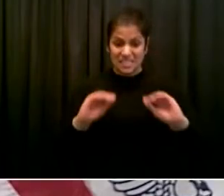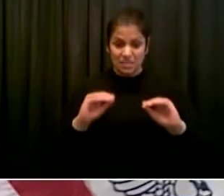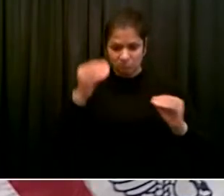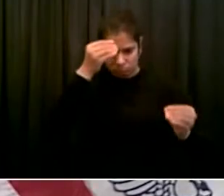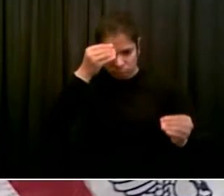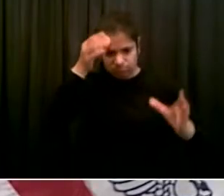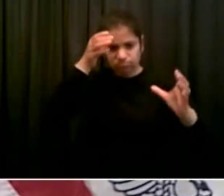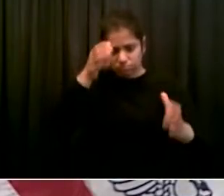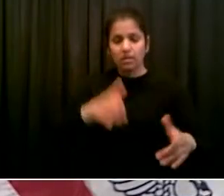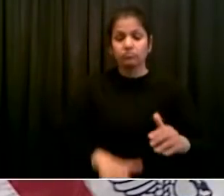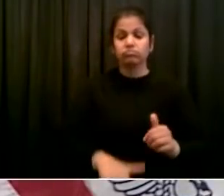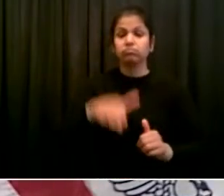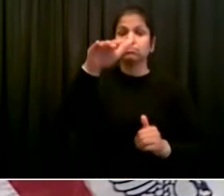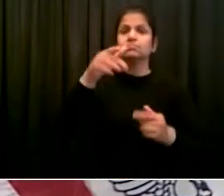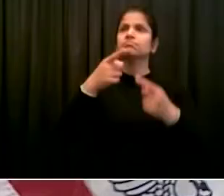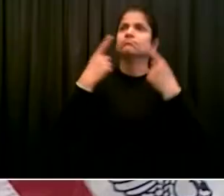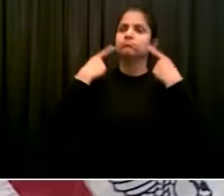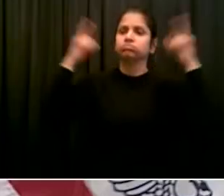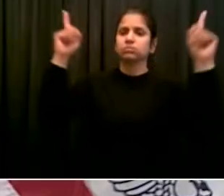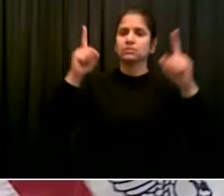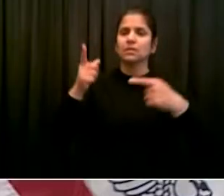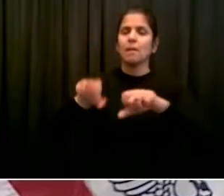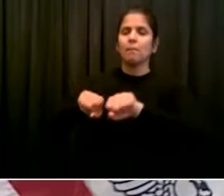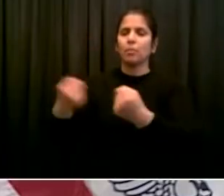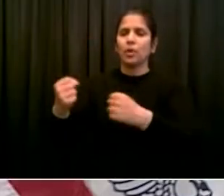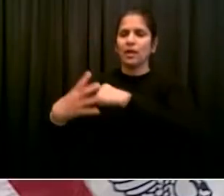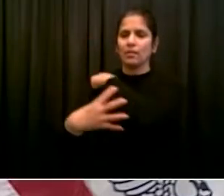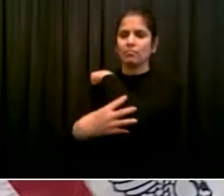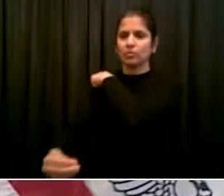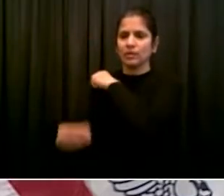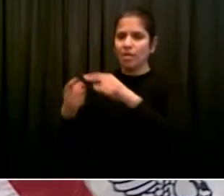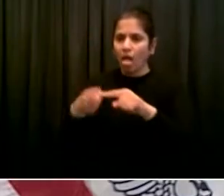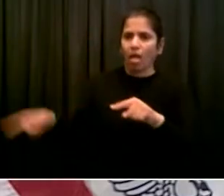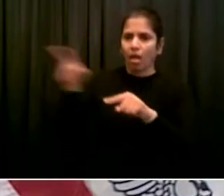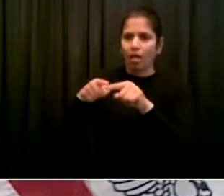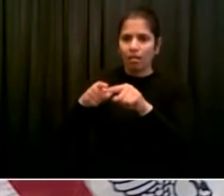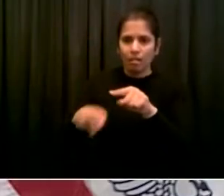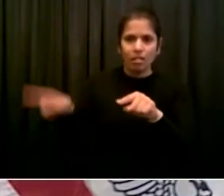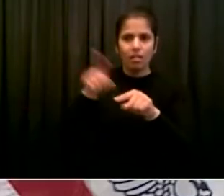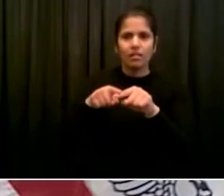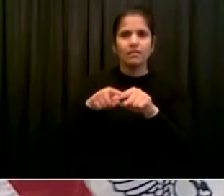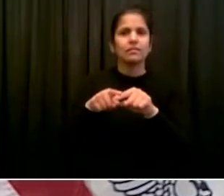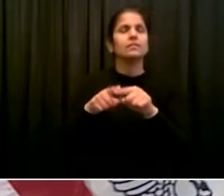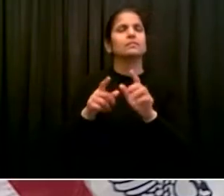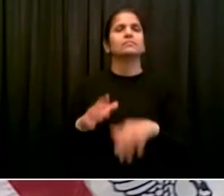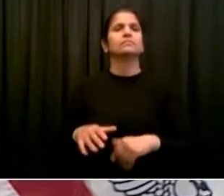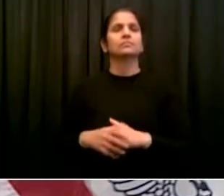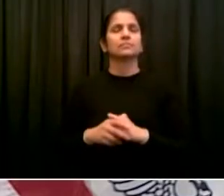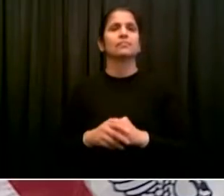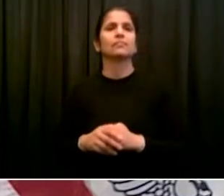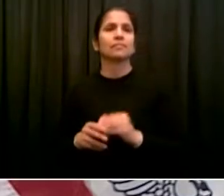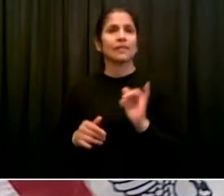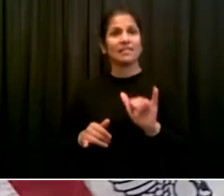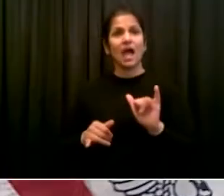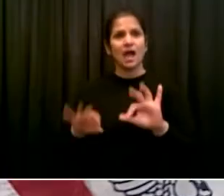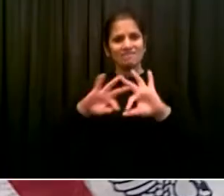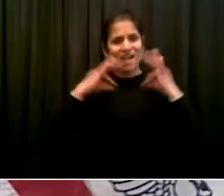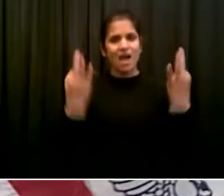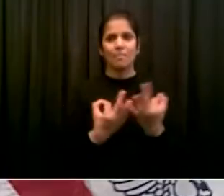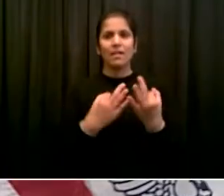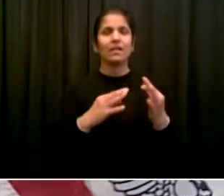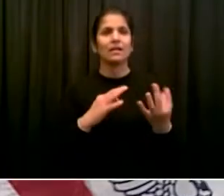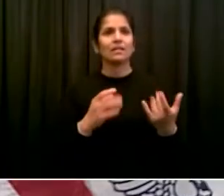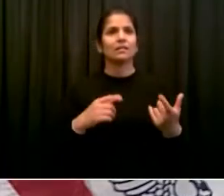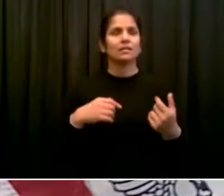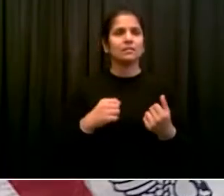housing, that's part of breaking this cycle. If you create opportunities for higher wages and better benefits,